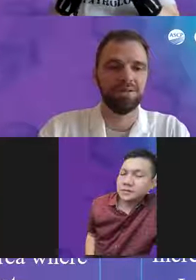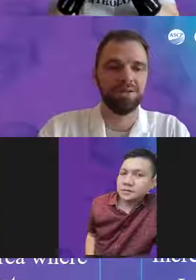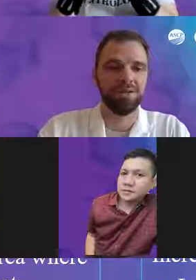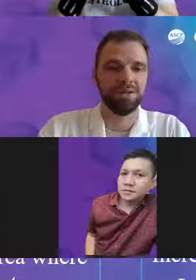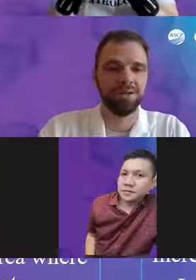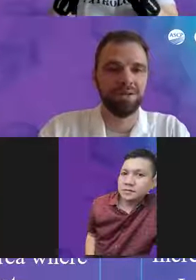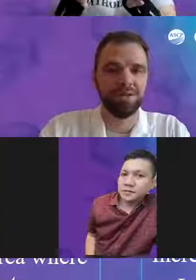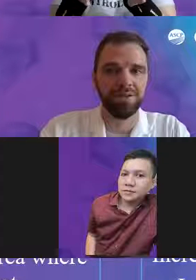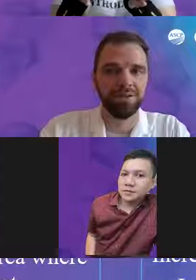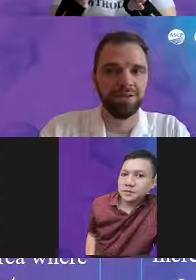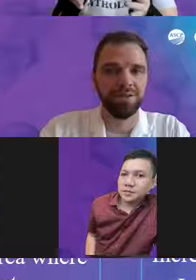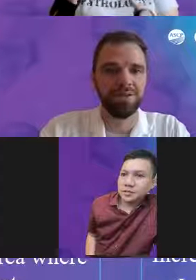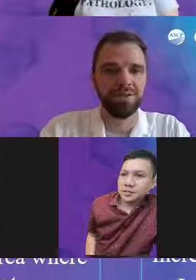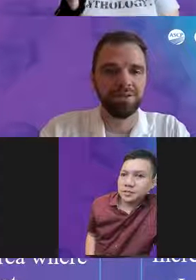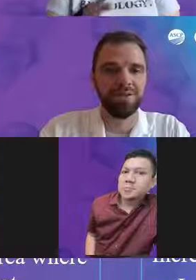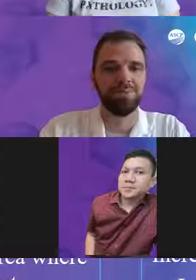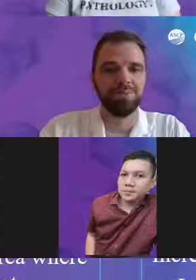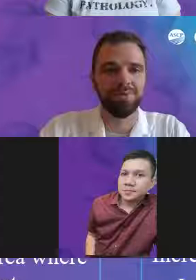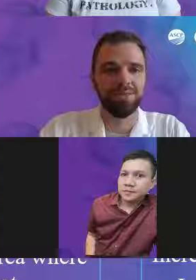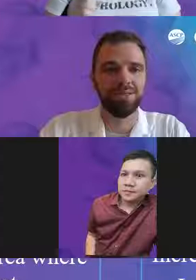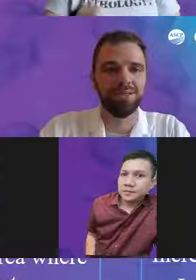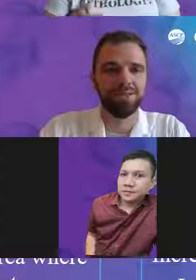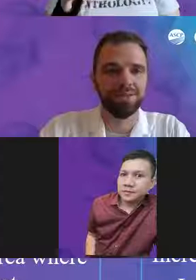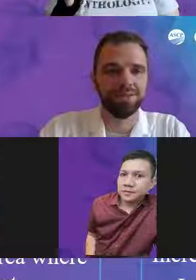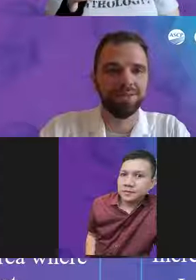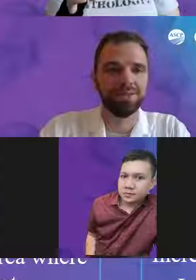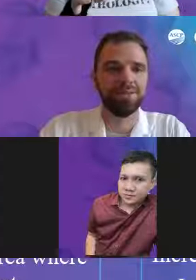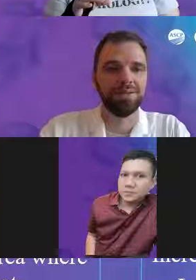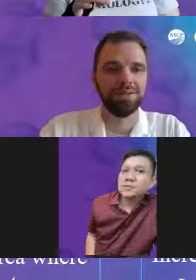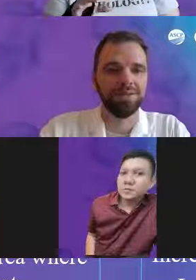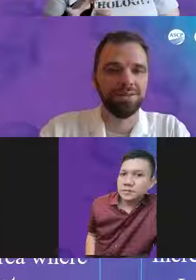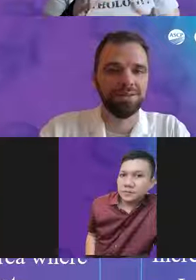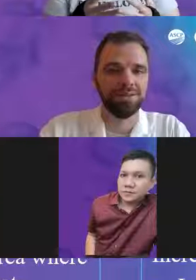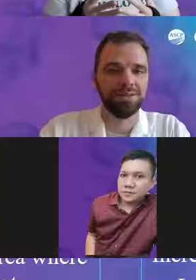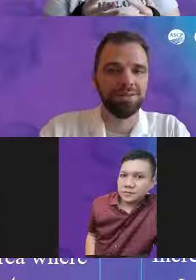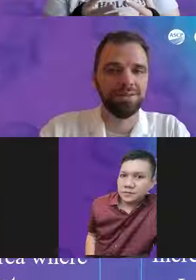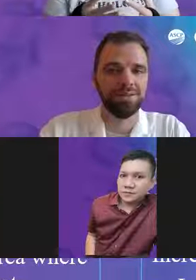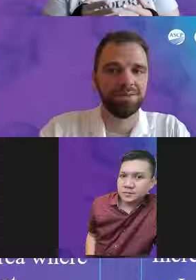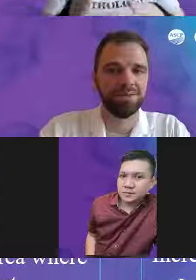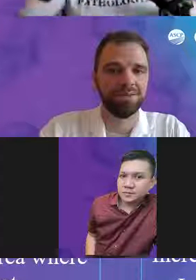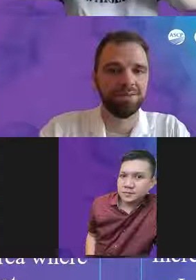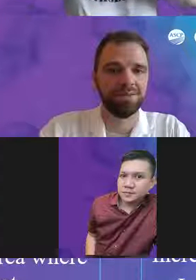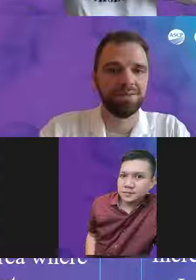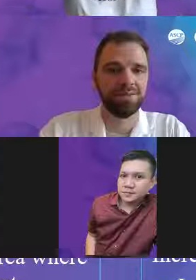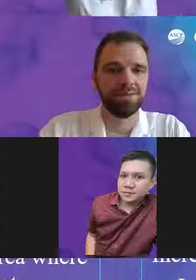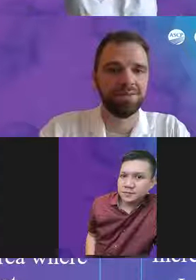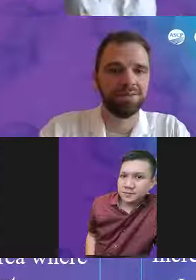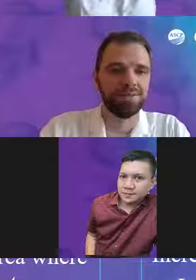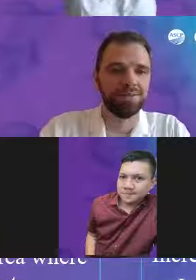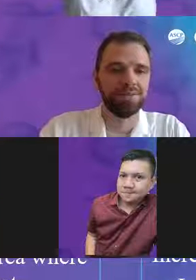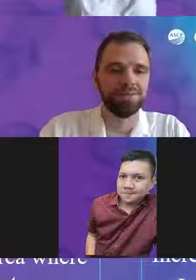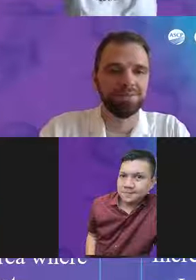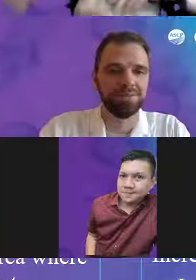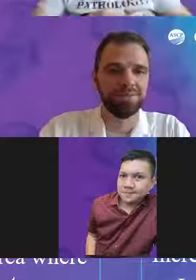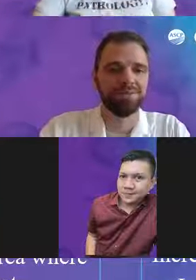it's like this beautiful sweet spot where the red cells are near each other, but they're not on top of